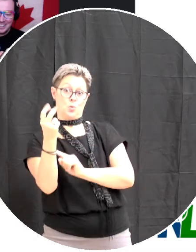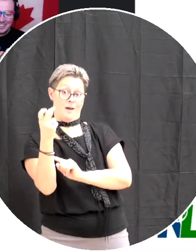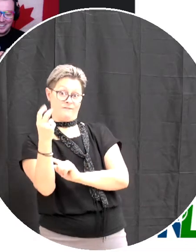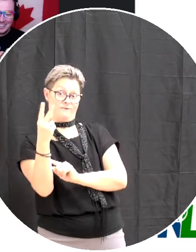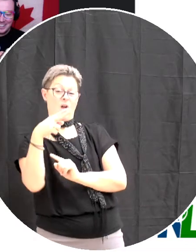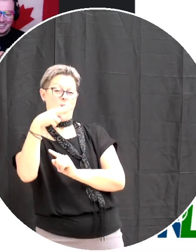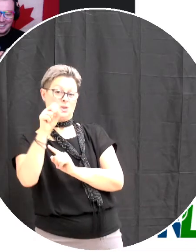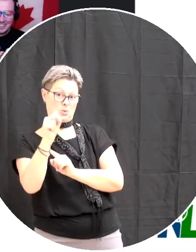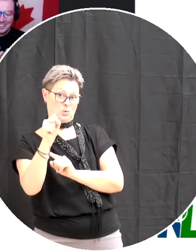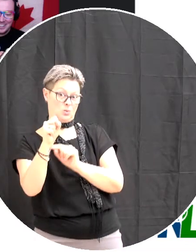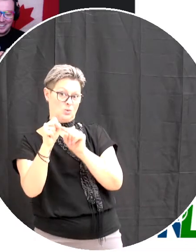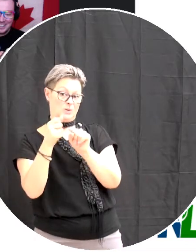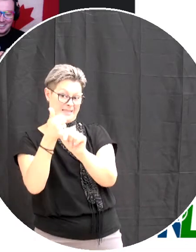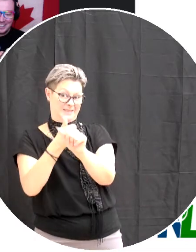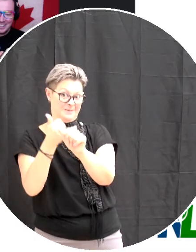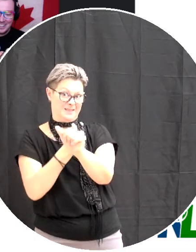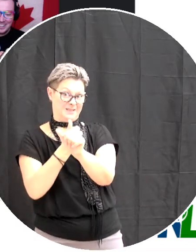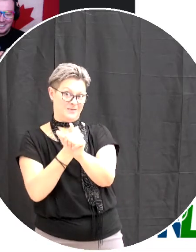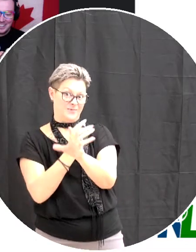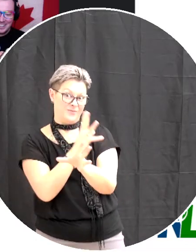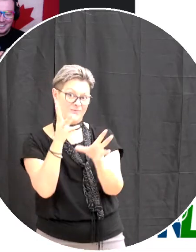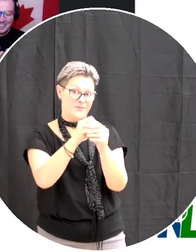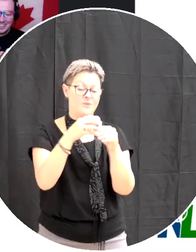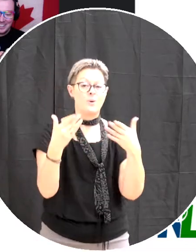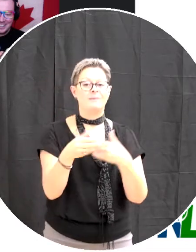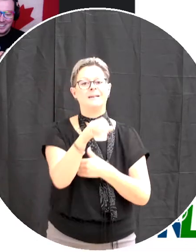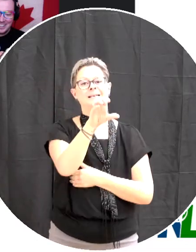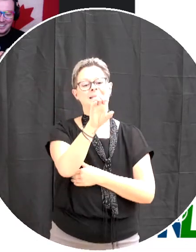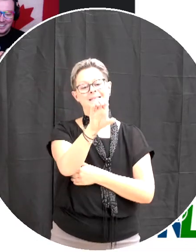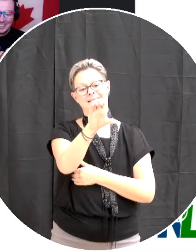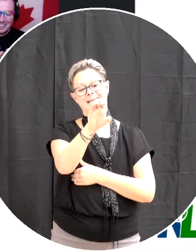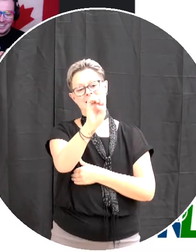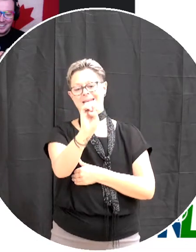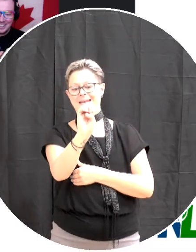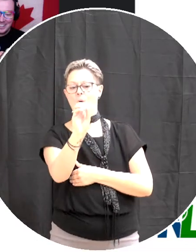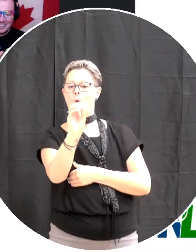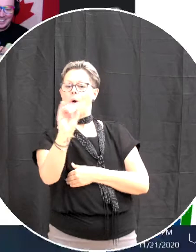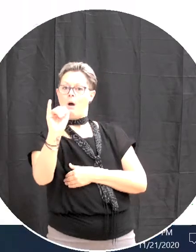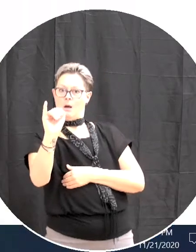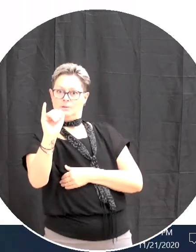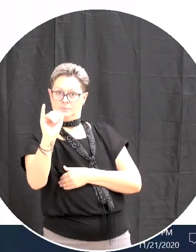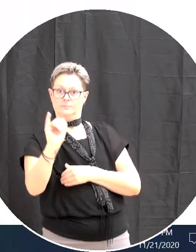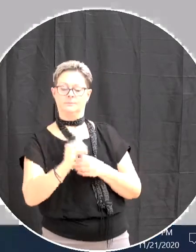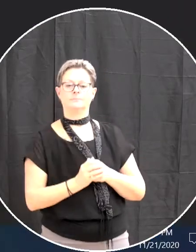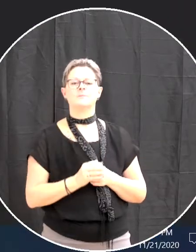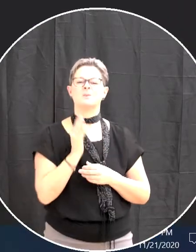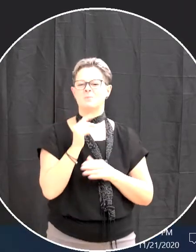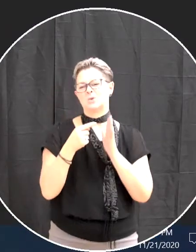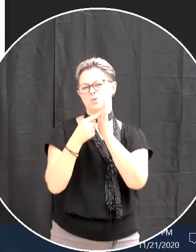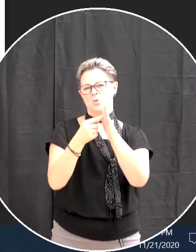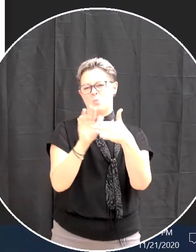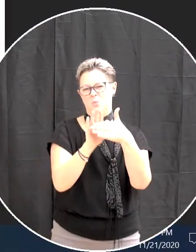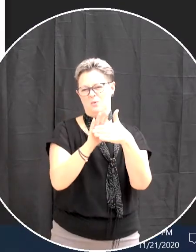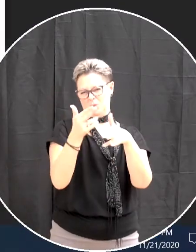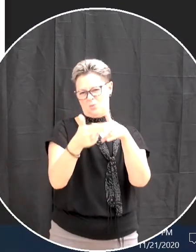who participate through CDLI. And I'll just show you a short video.